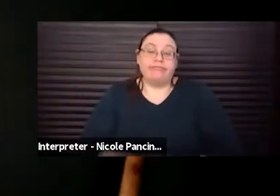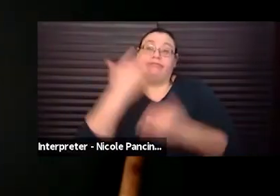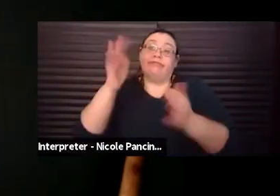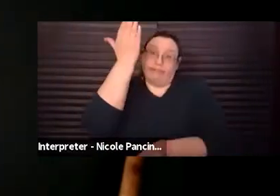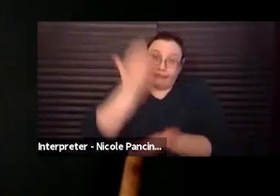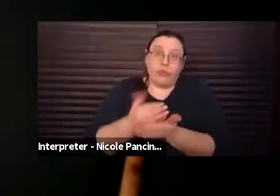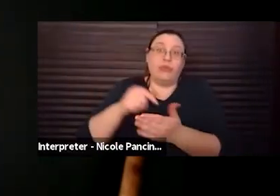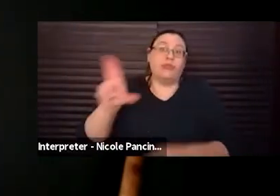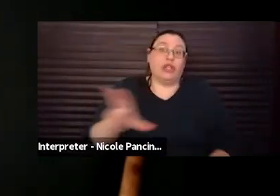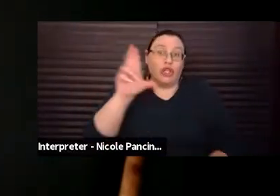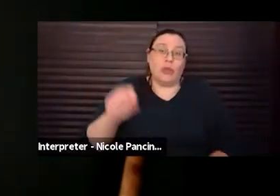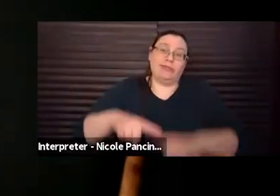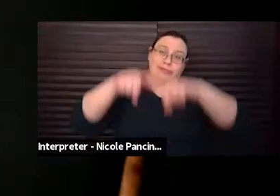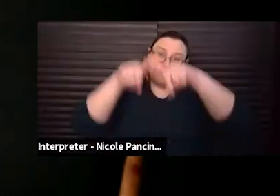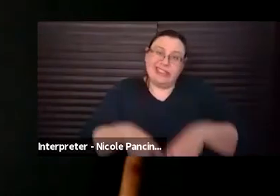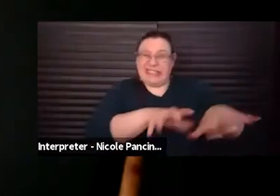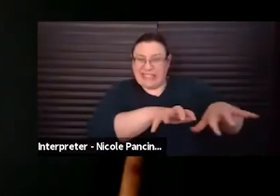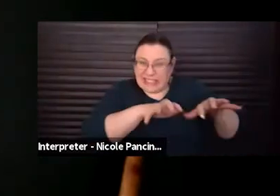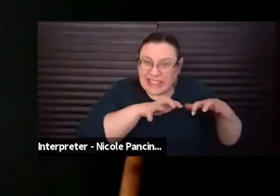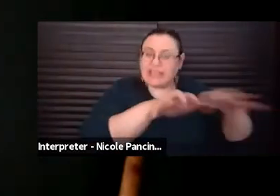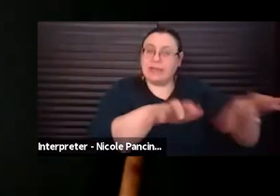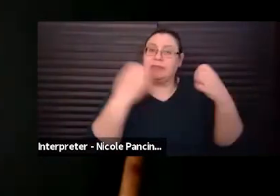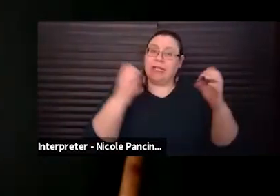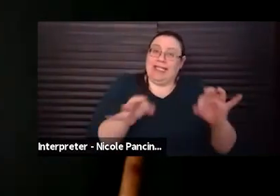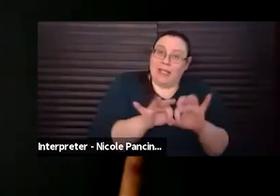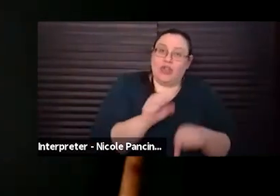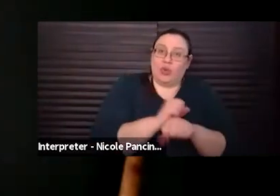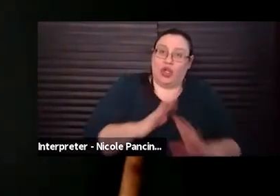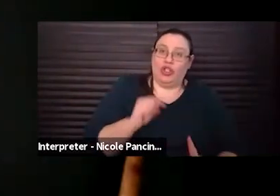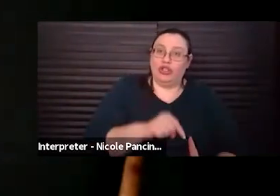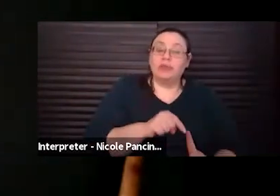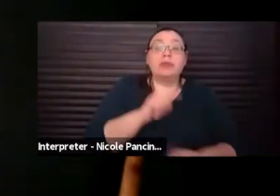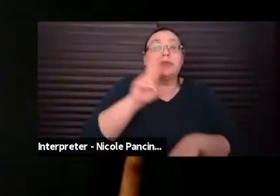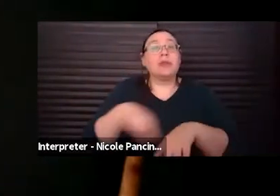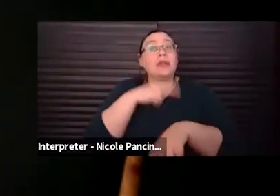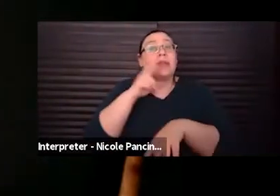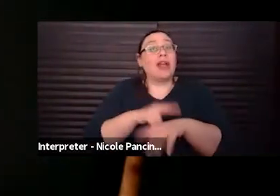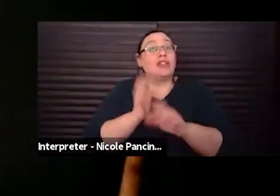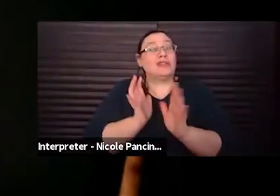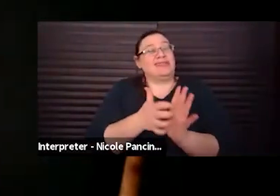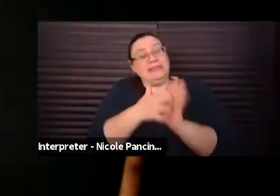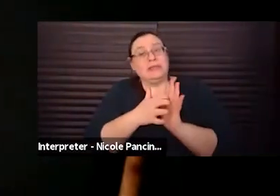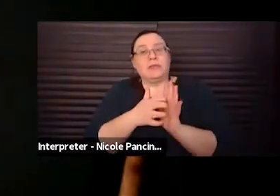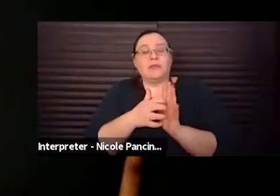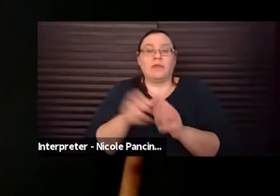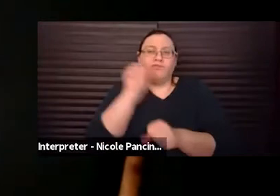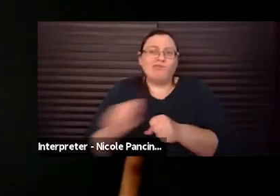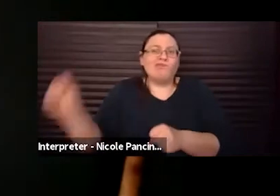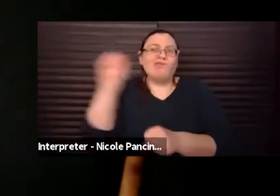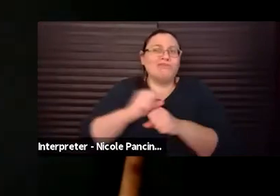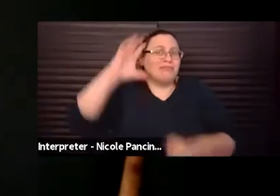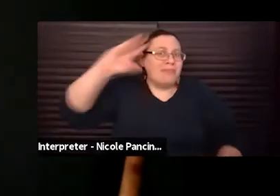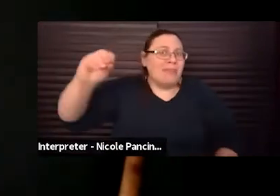depends on an army of essential workers, and that the national necessity of these hardworking men and women